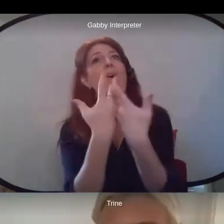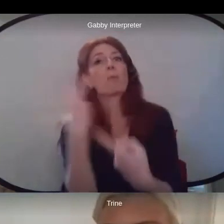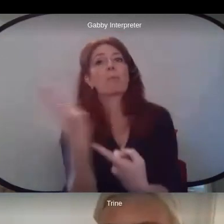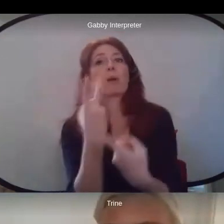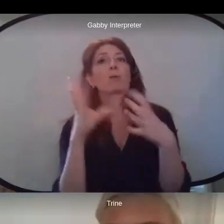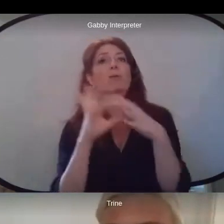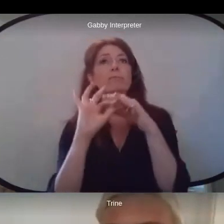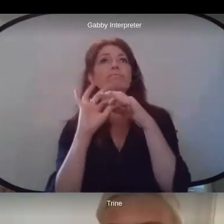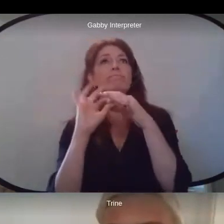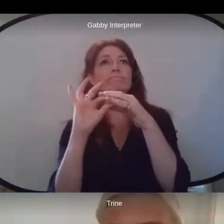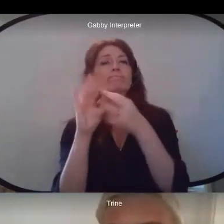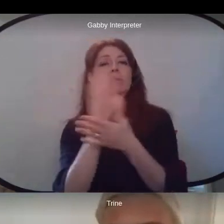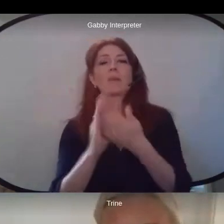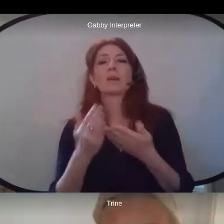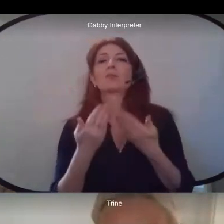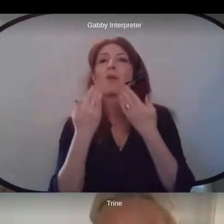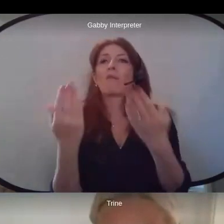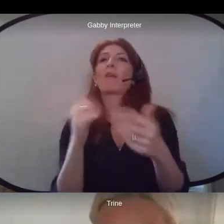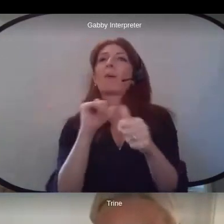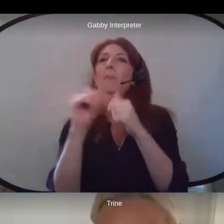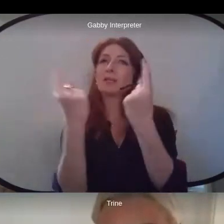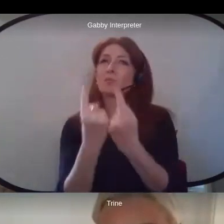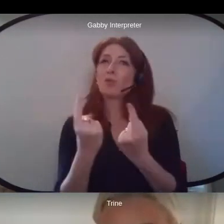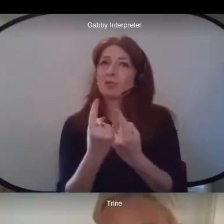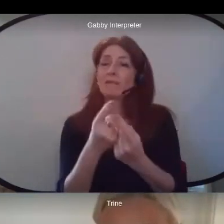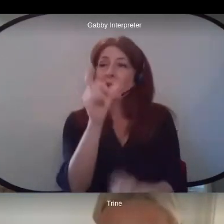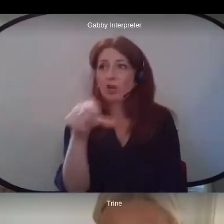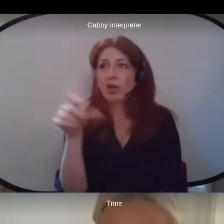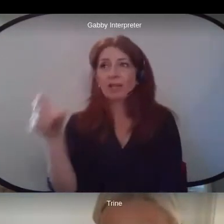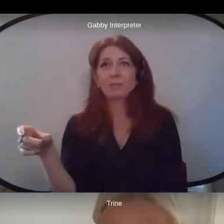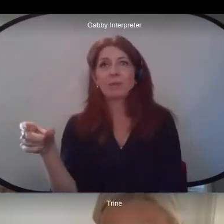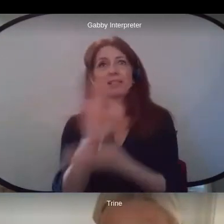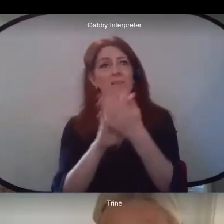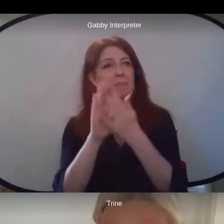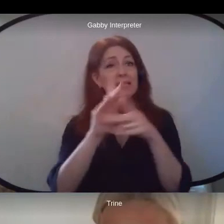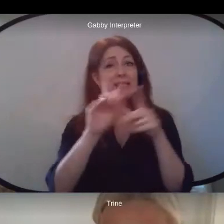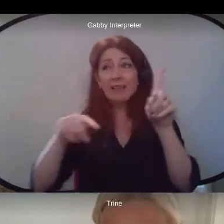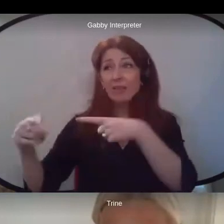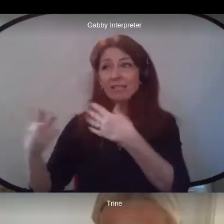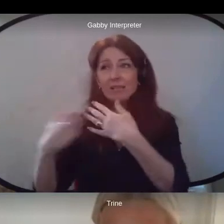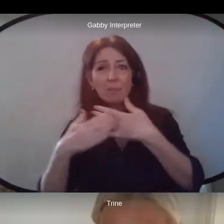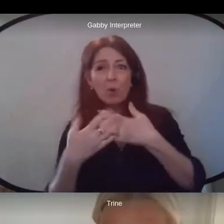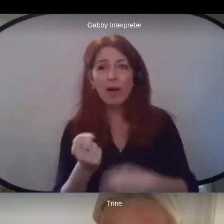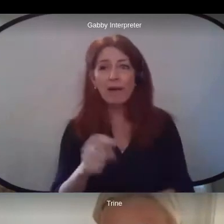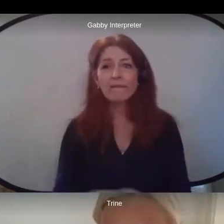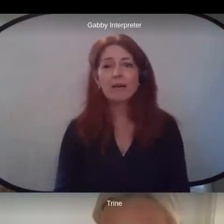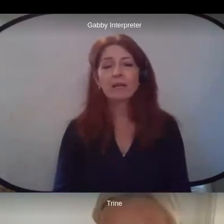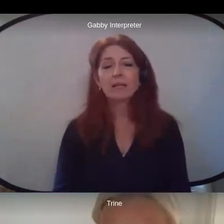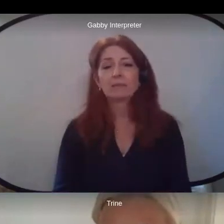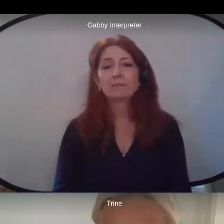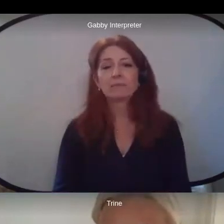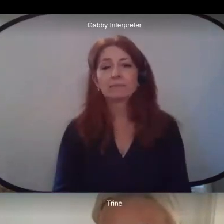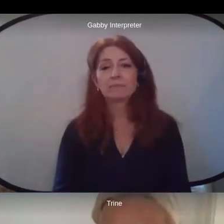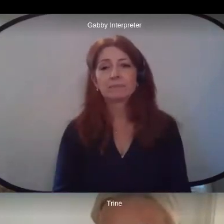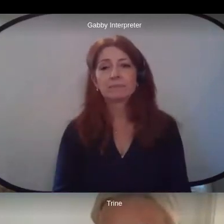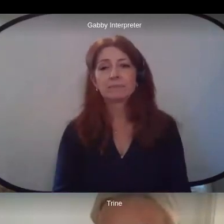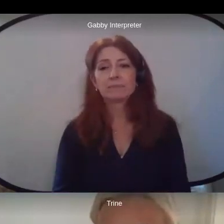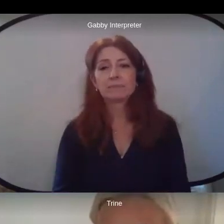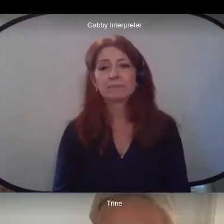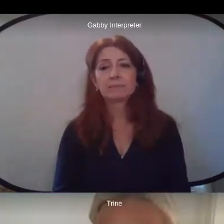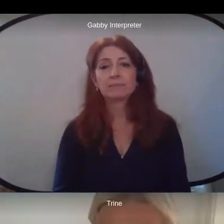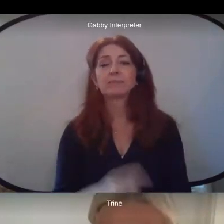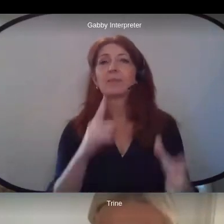better product for your customers with more diversification. Thank you. Ali